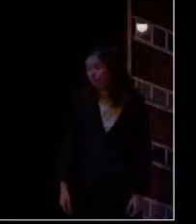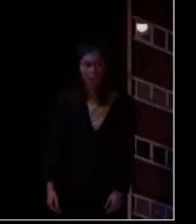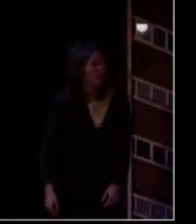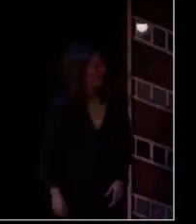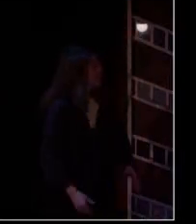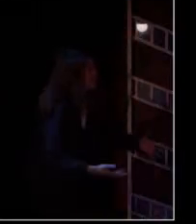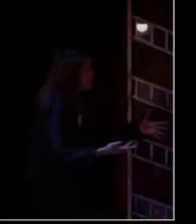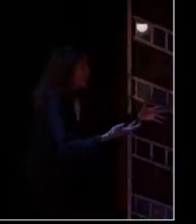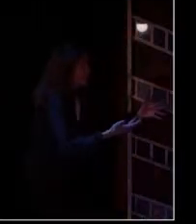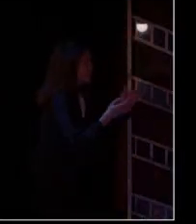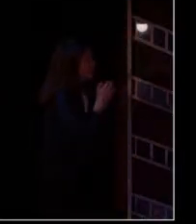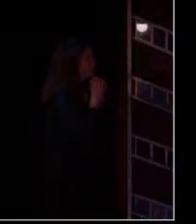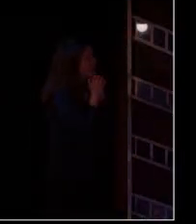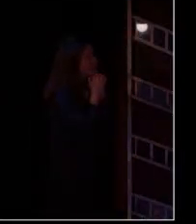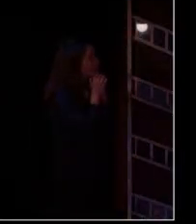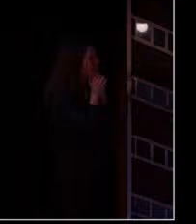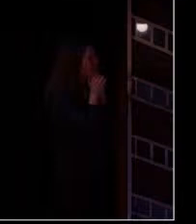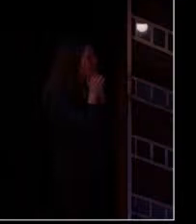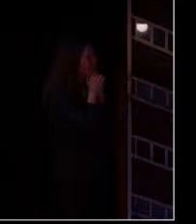Amelia!